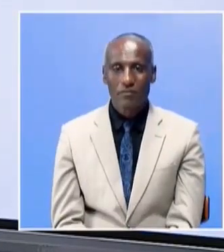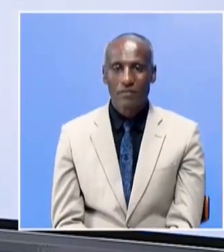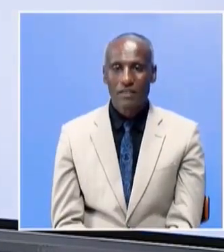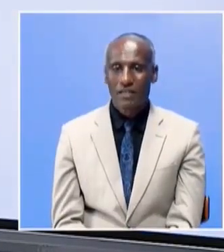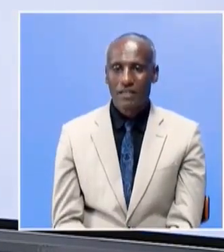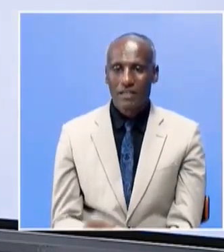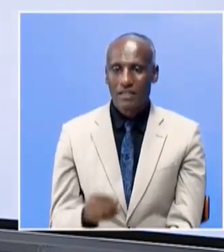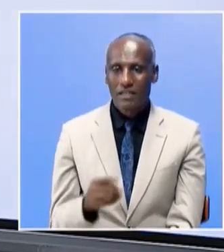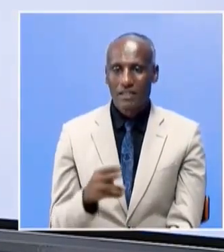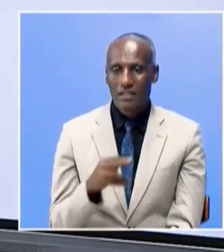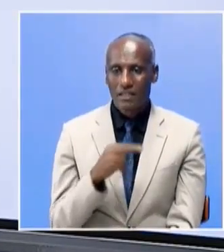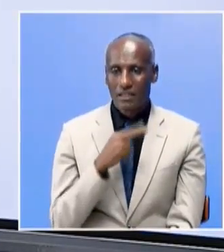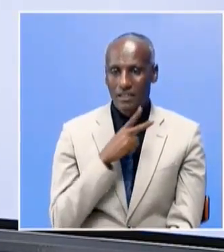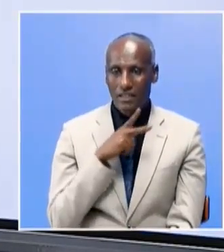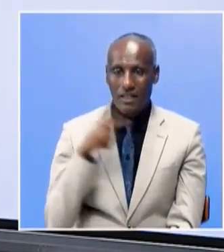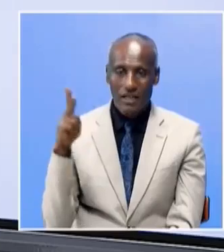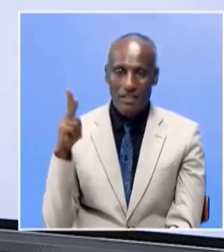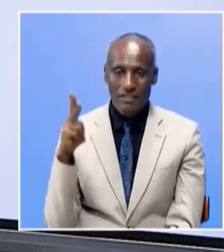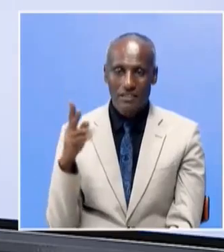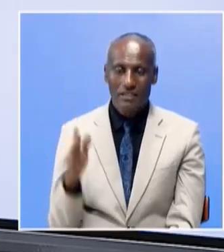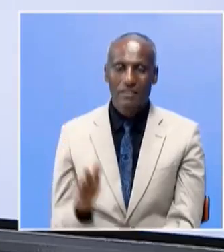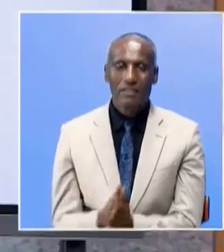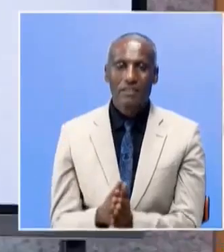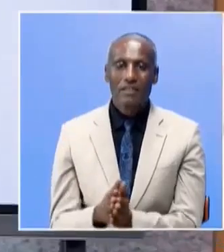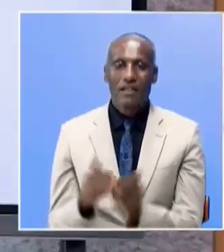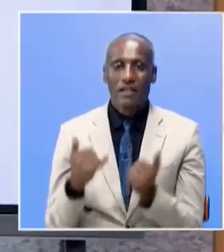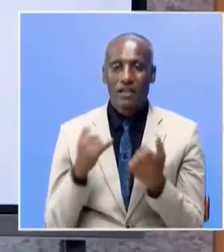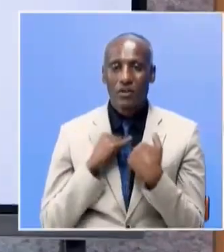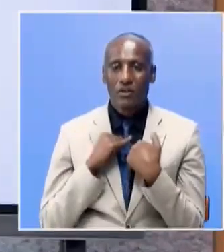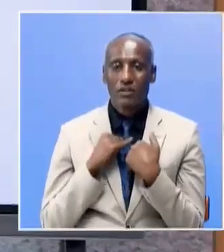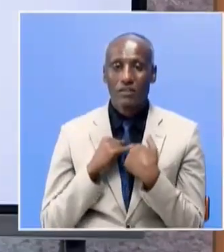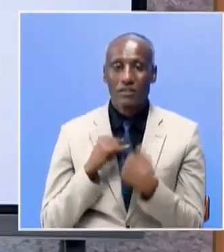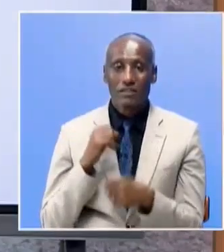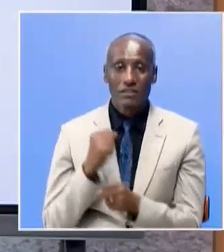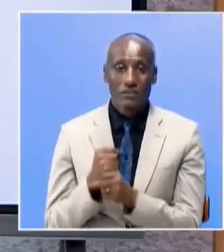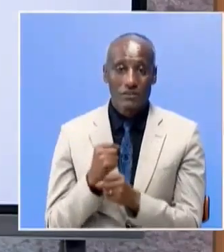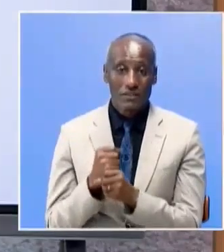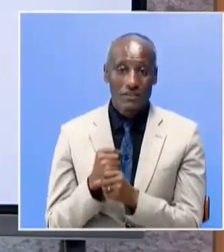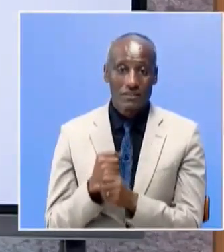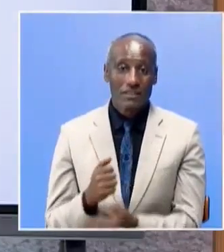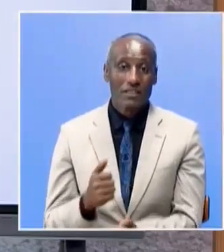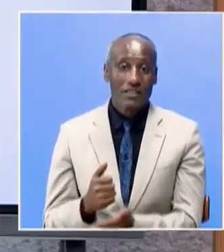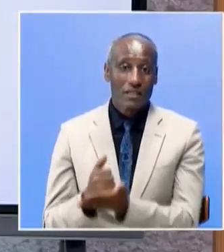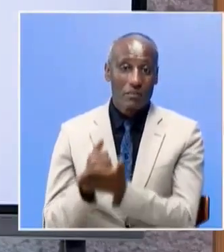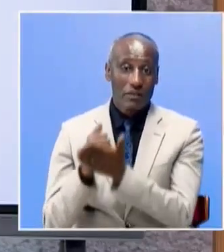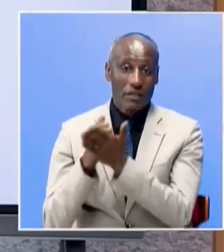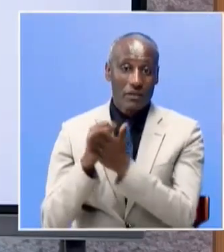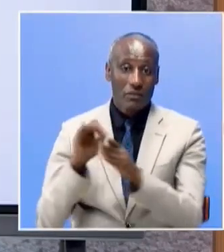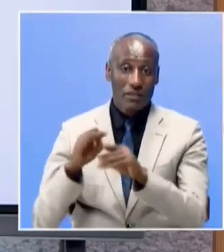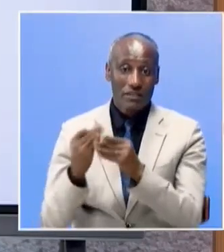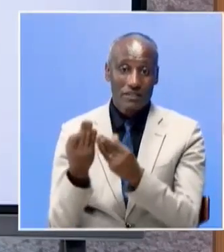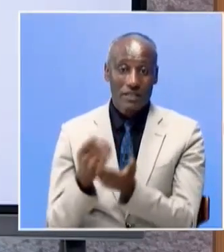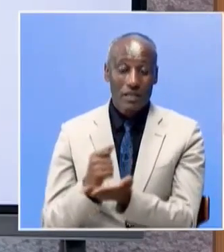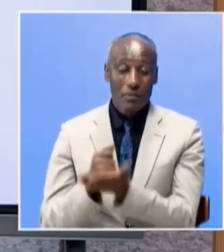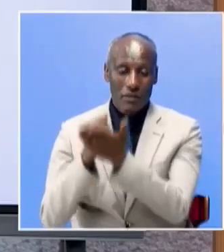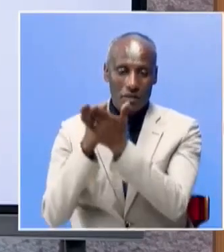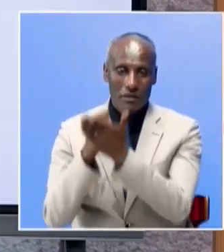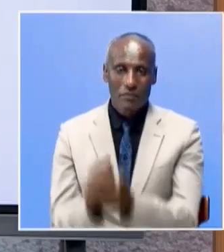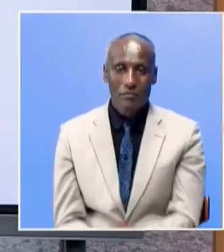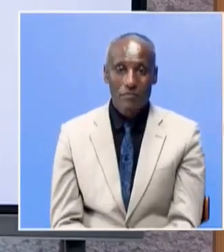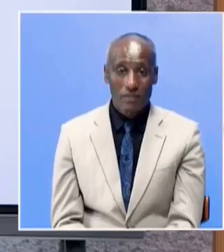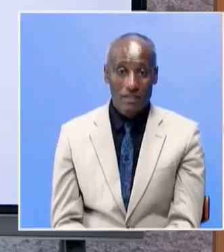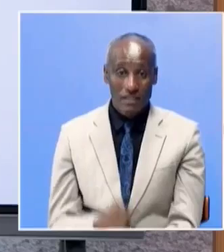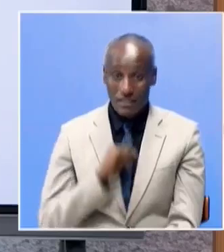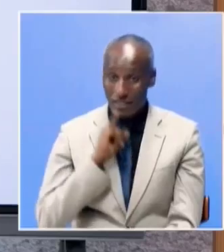student. Students' parents. I hope you're just helping your children. Isn't